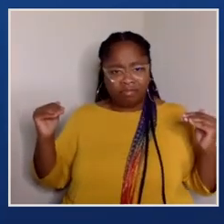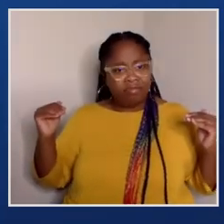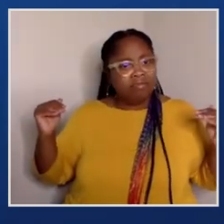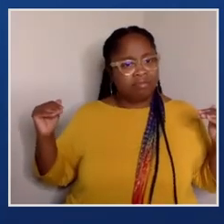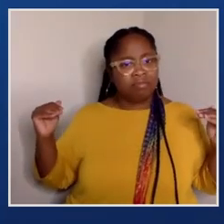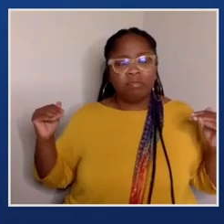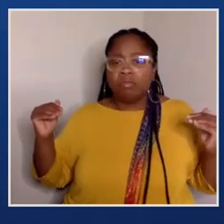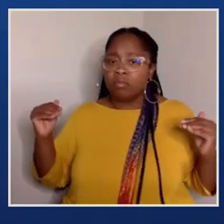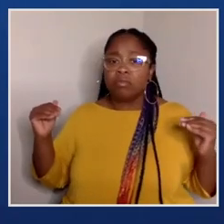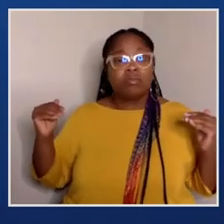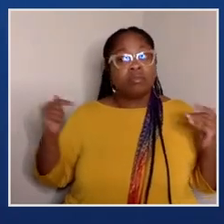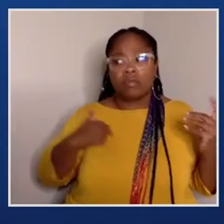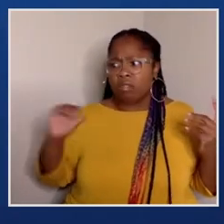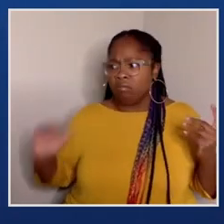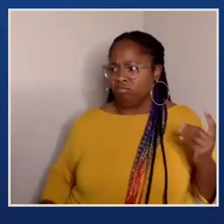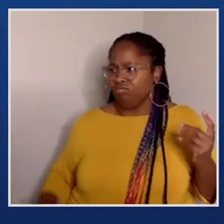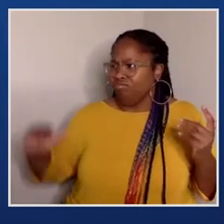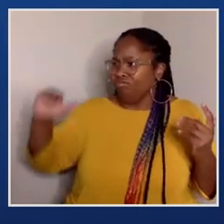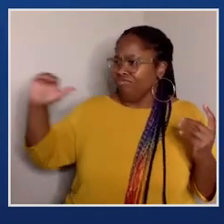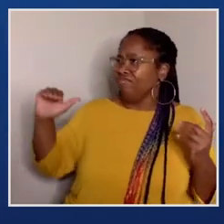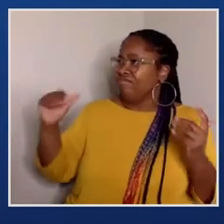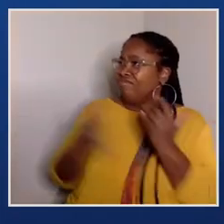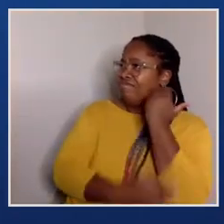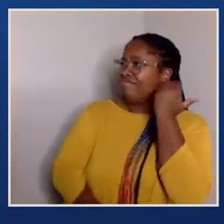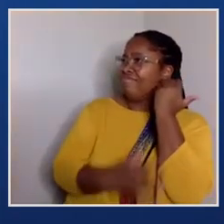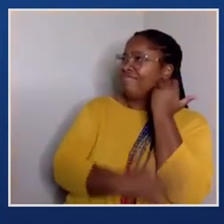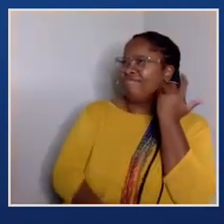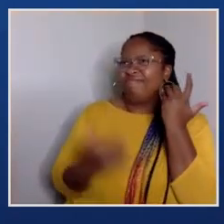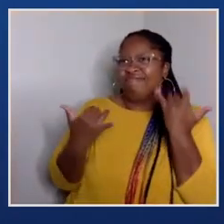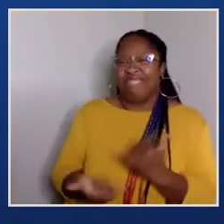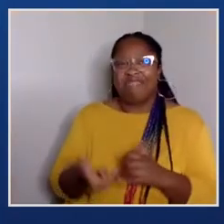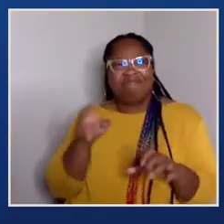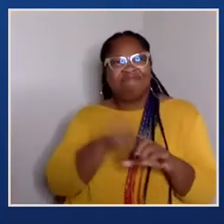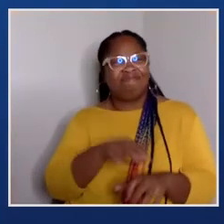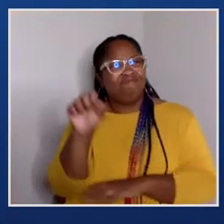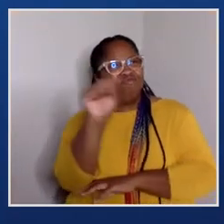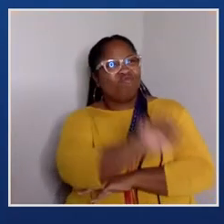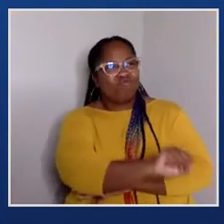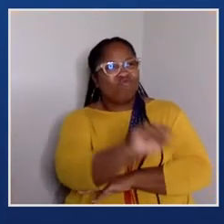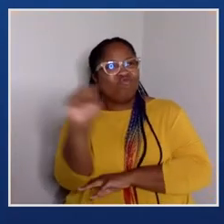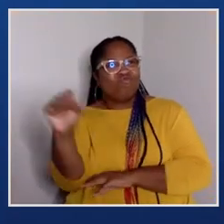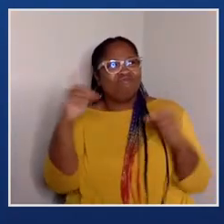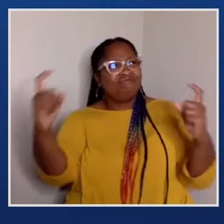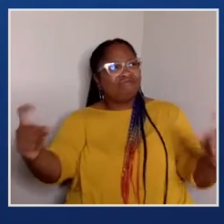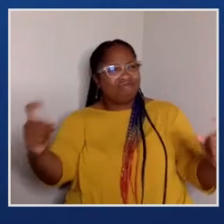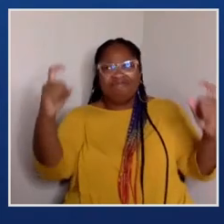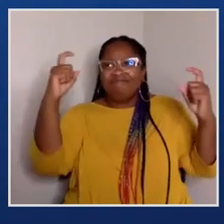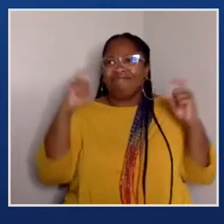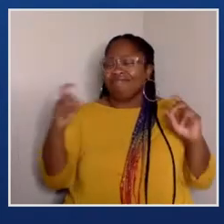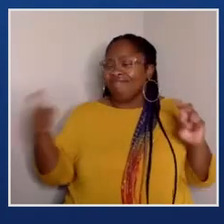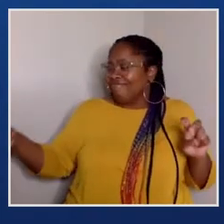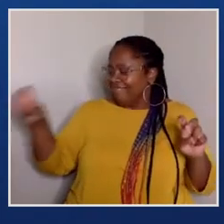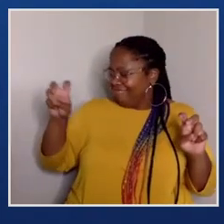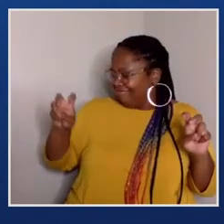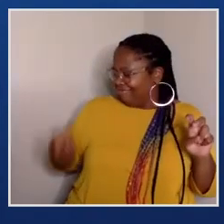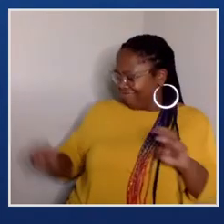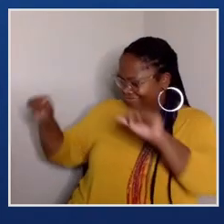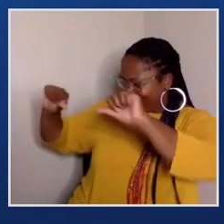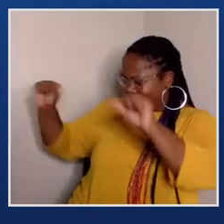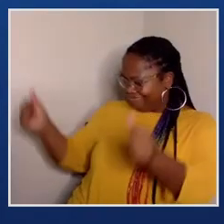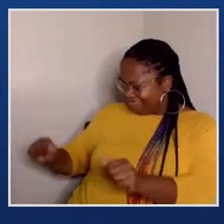level. I'm pumping your new shovel. Don't put these haters in the dirt. Shit with the new mother. All my killers put in